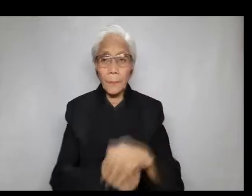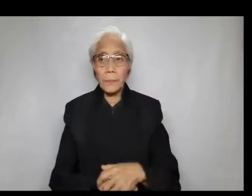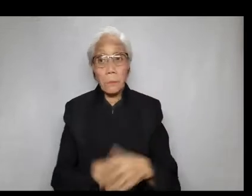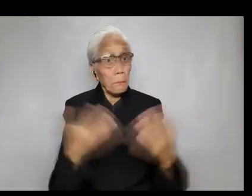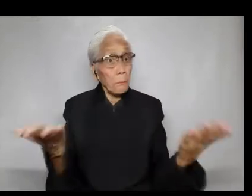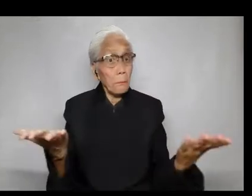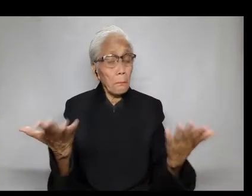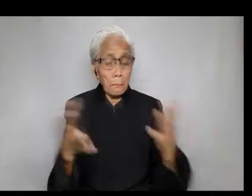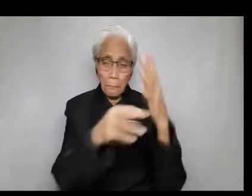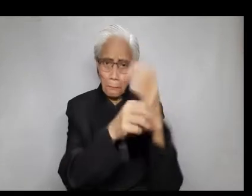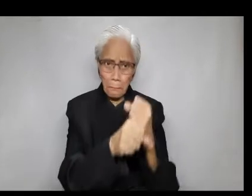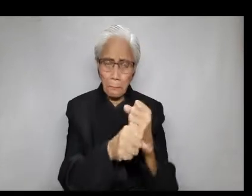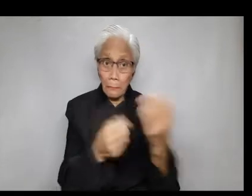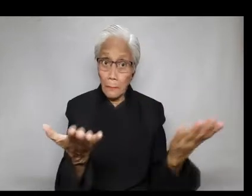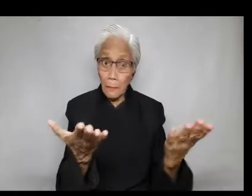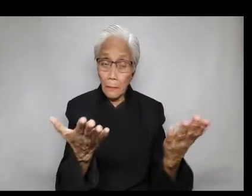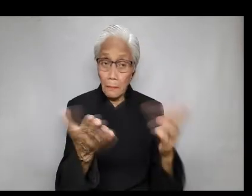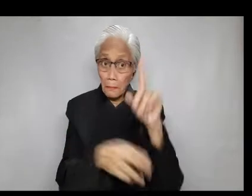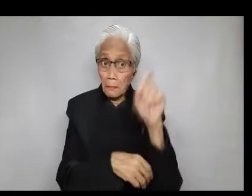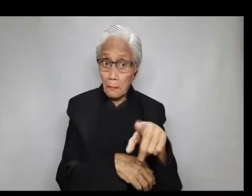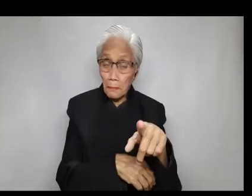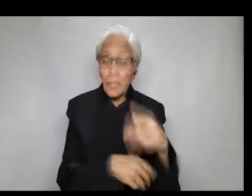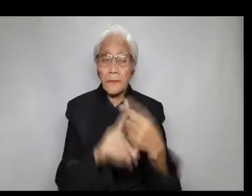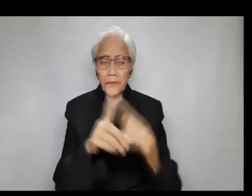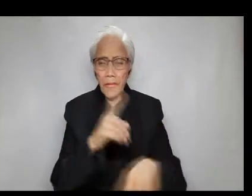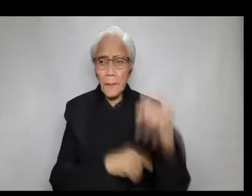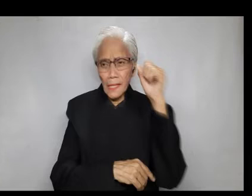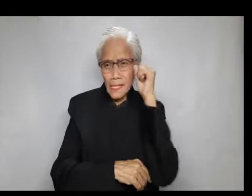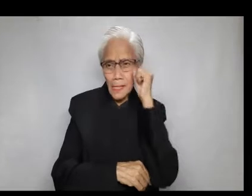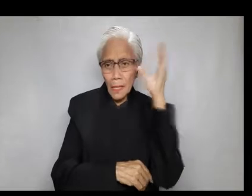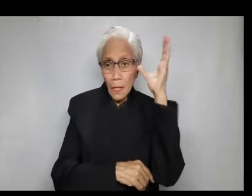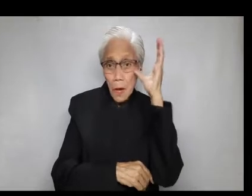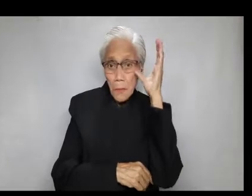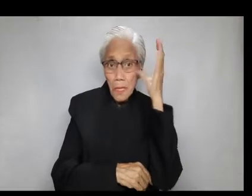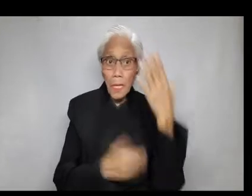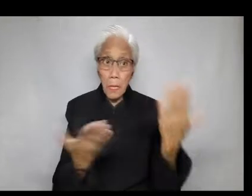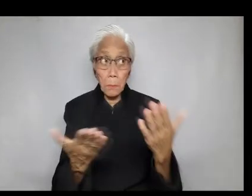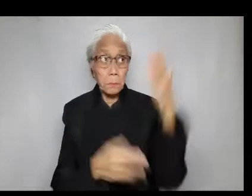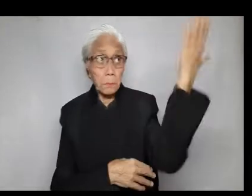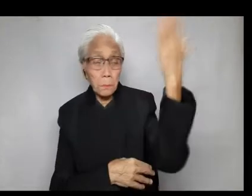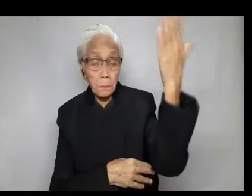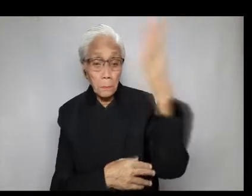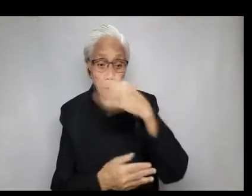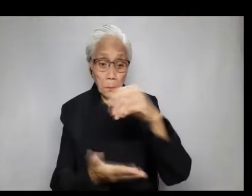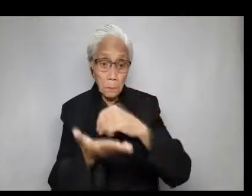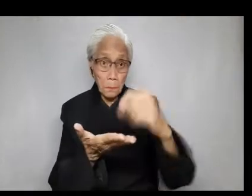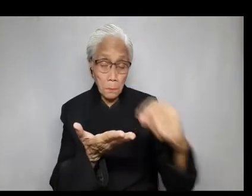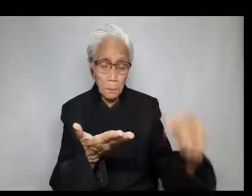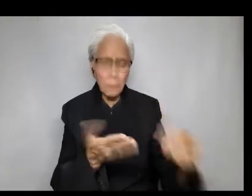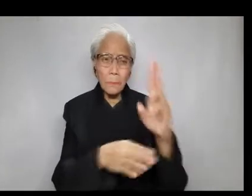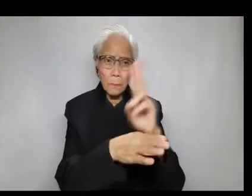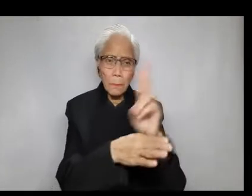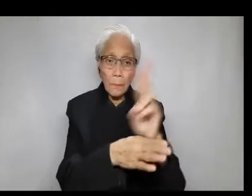EBA. Where did I get this? From Stephen Covey, a motivational speaker and